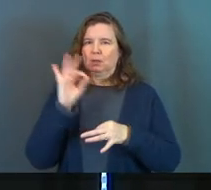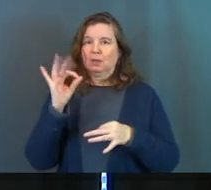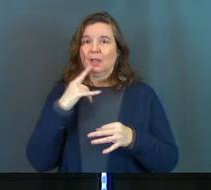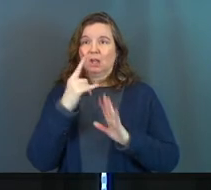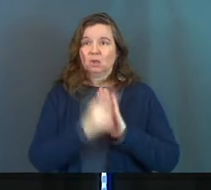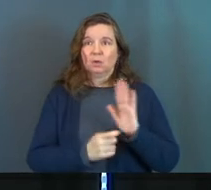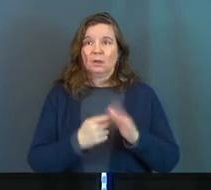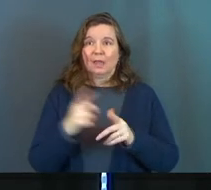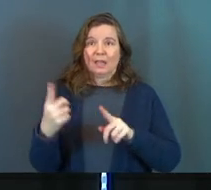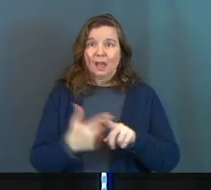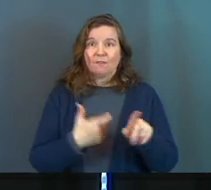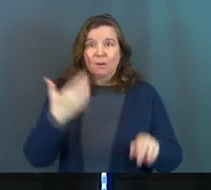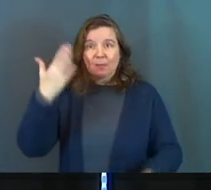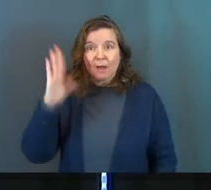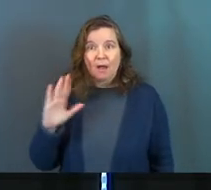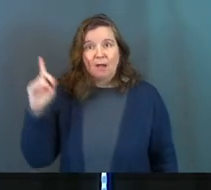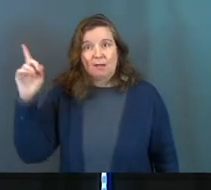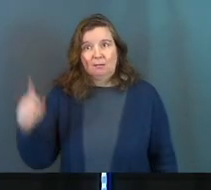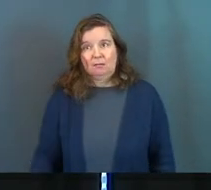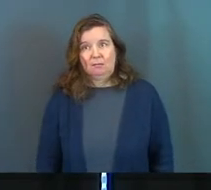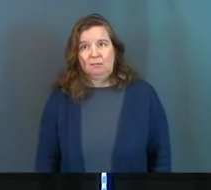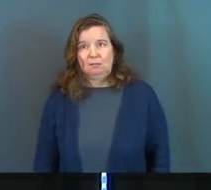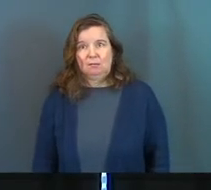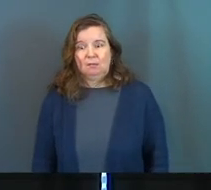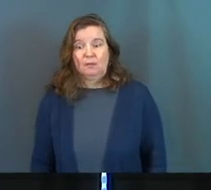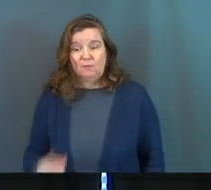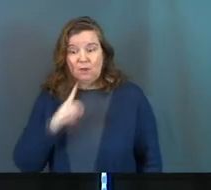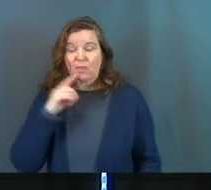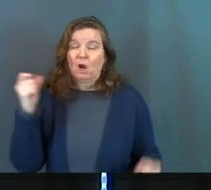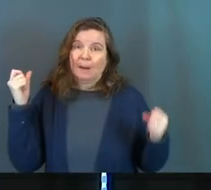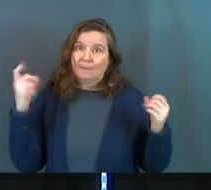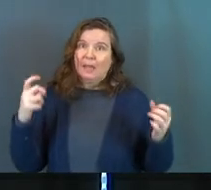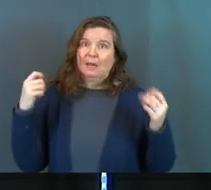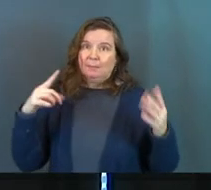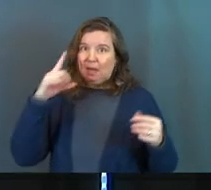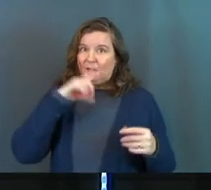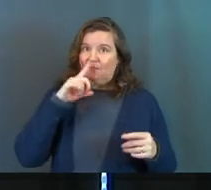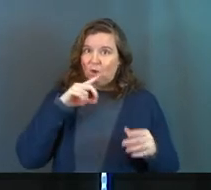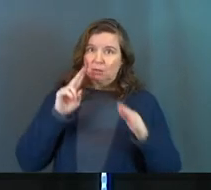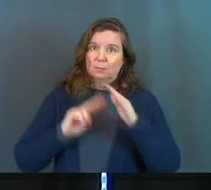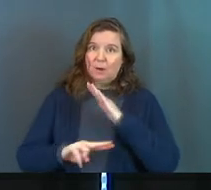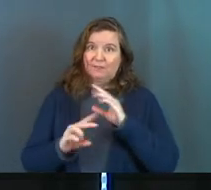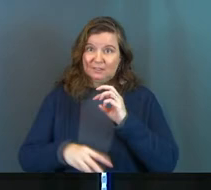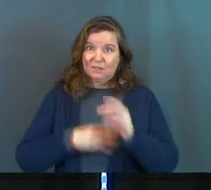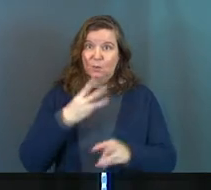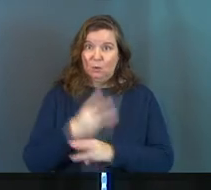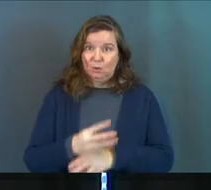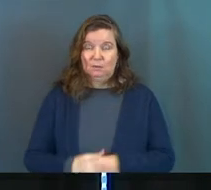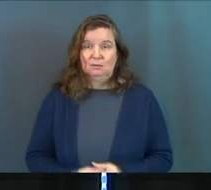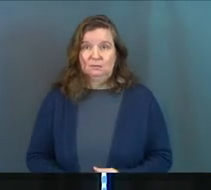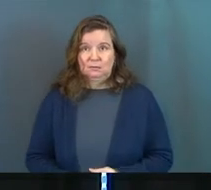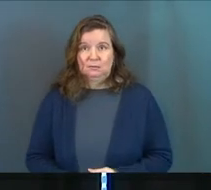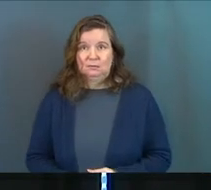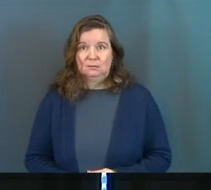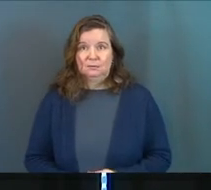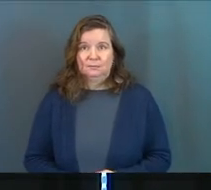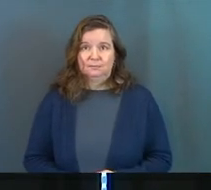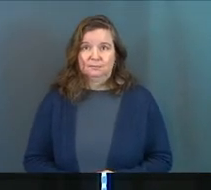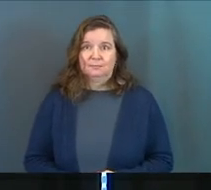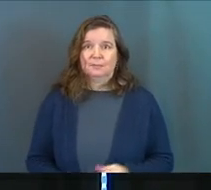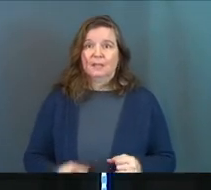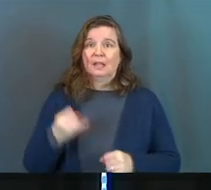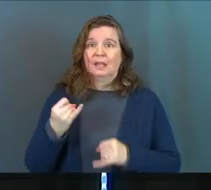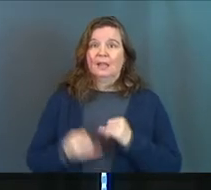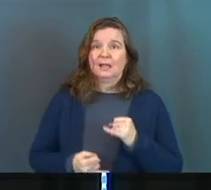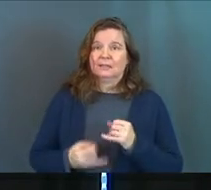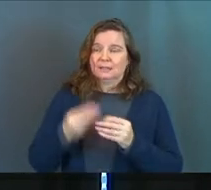YouTube, that they have come from God. For there are many false prophets in the world." Last,